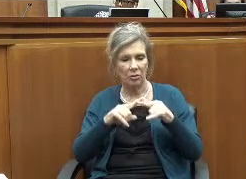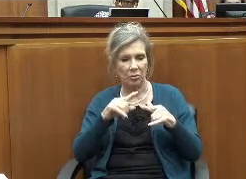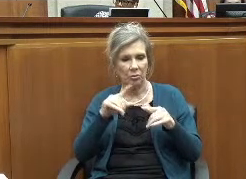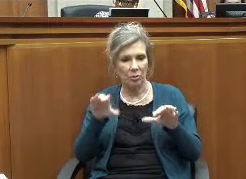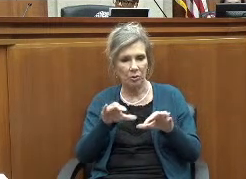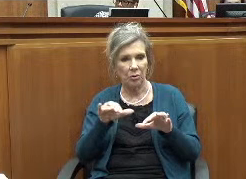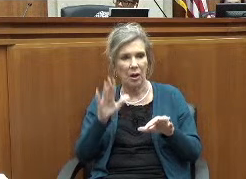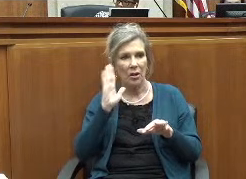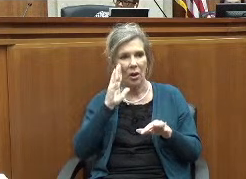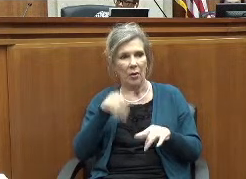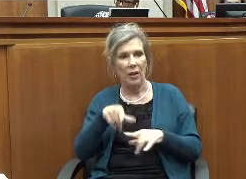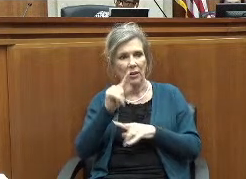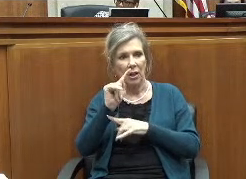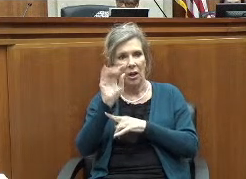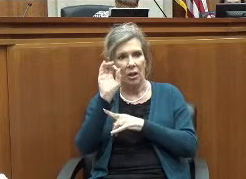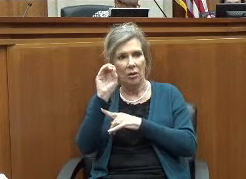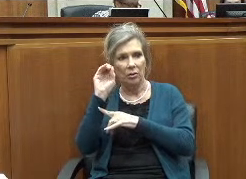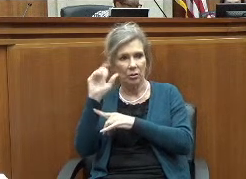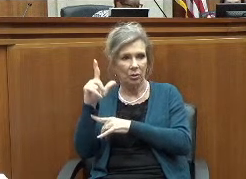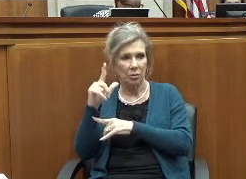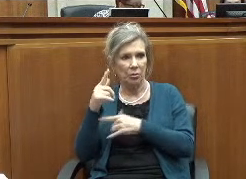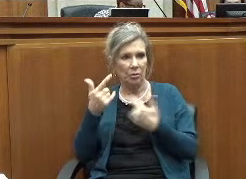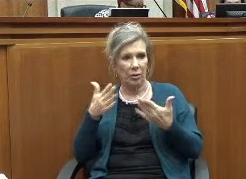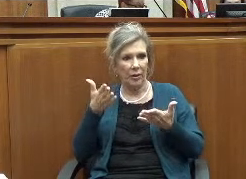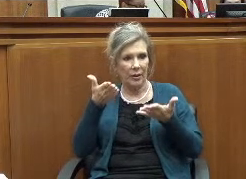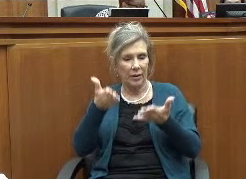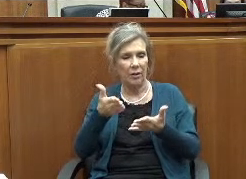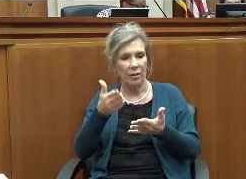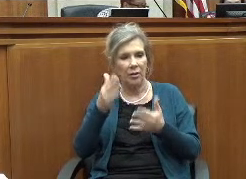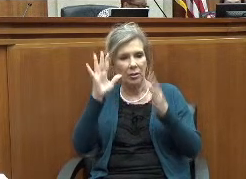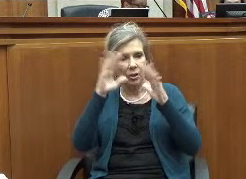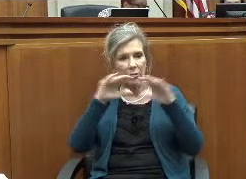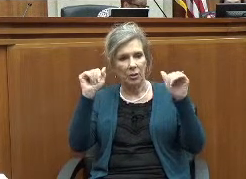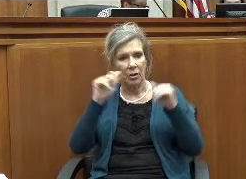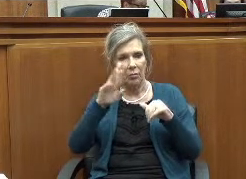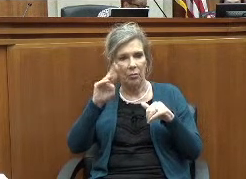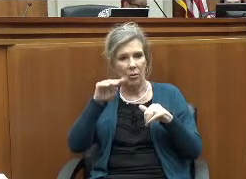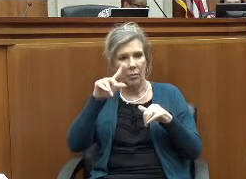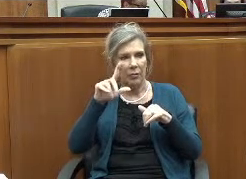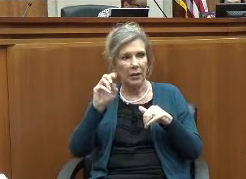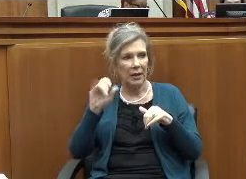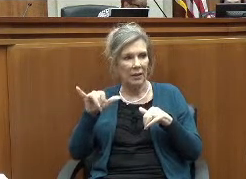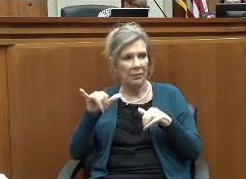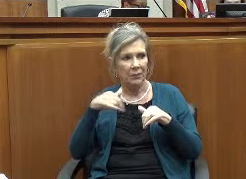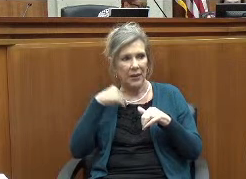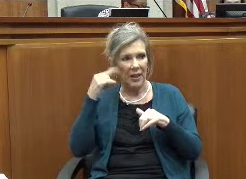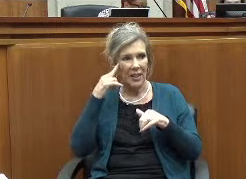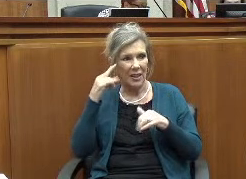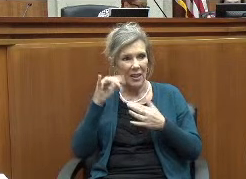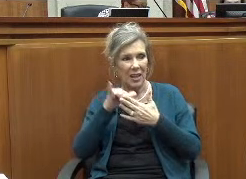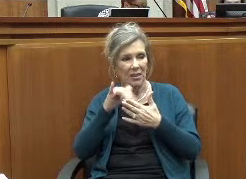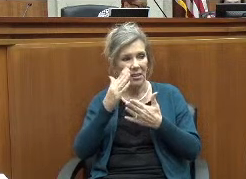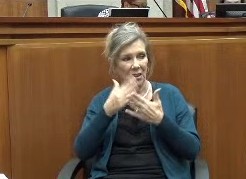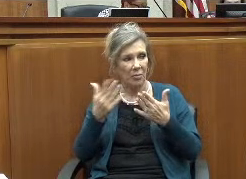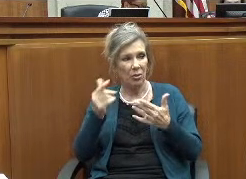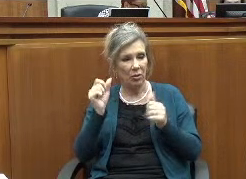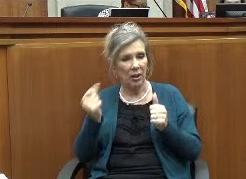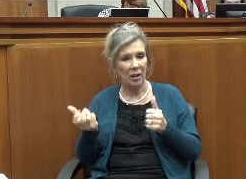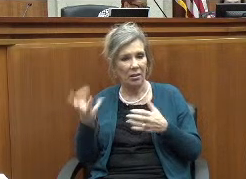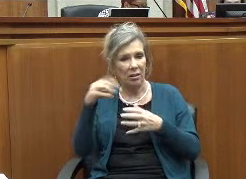that already exists, and so Superintendent Brownlee, I think this is something that you can work into